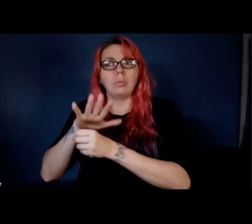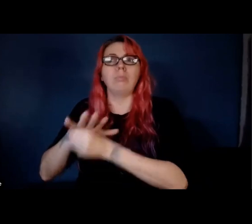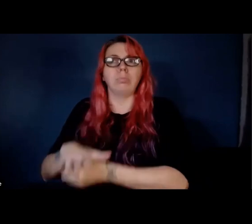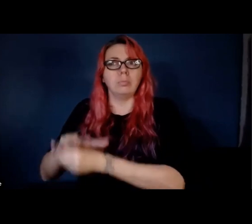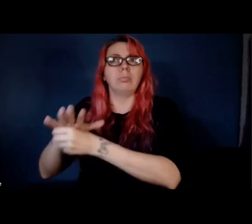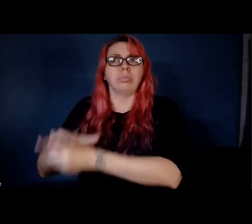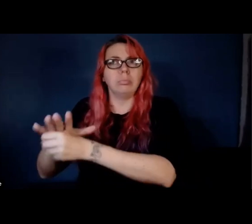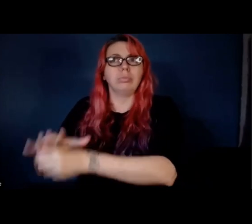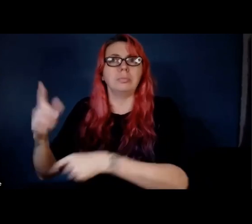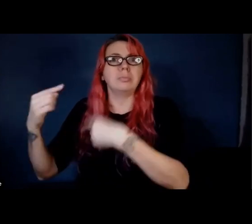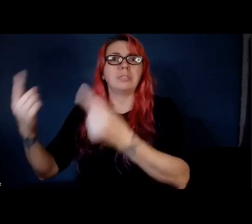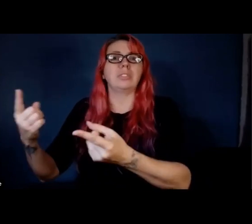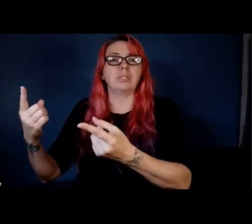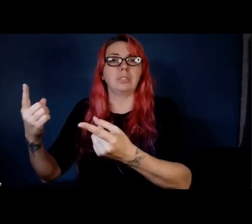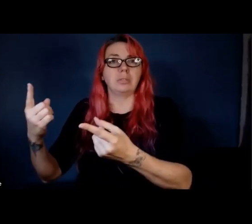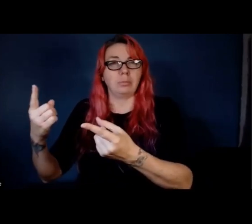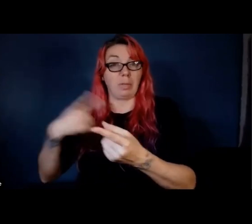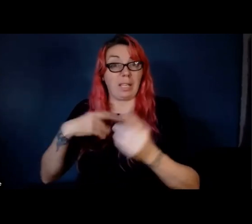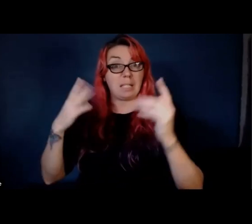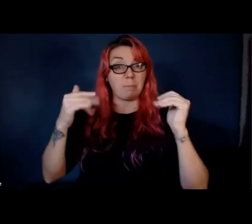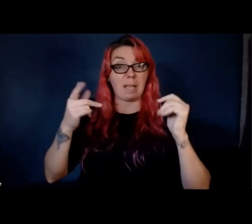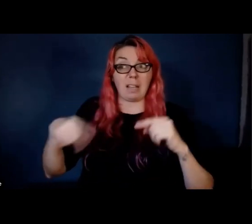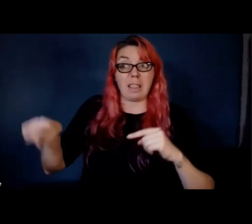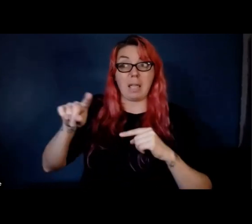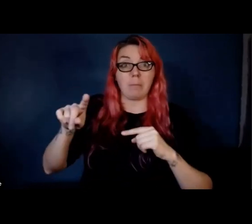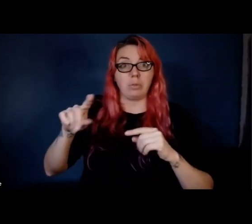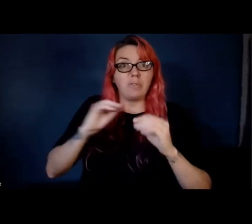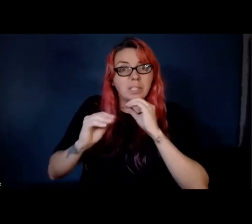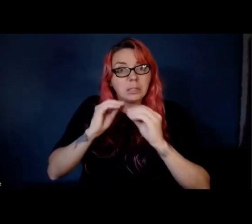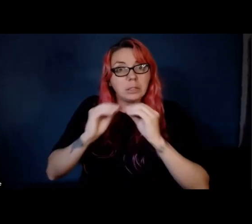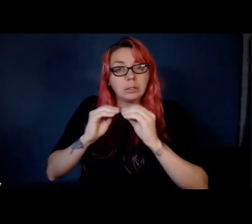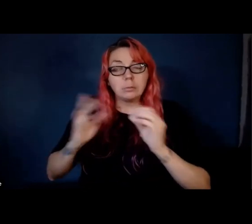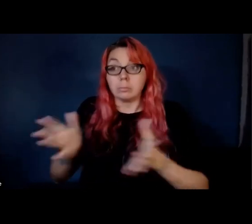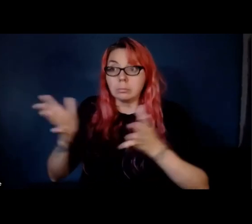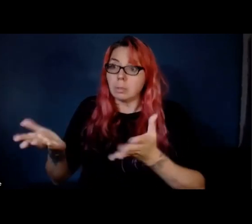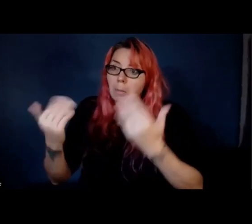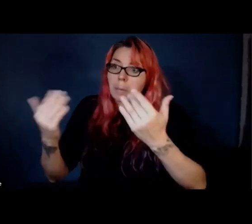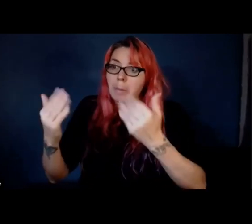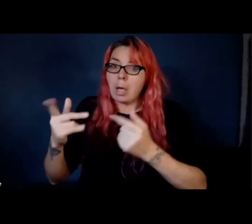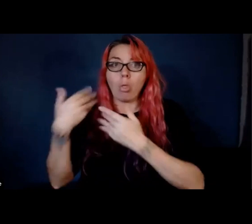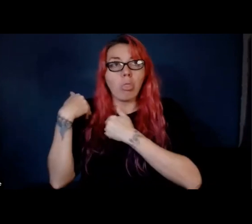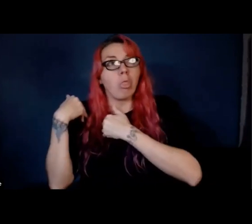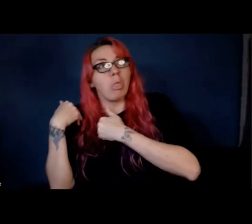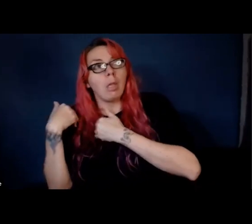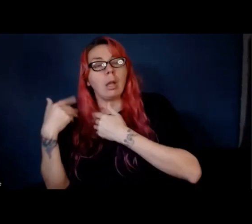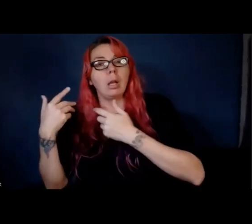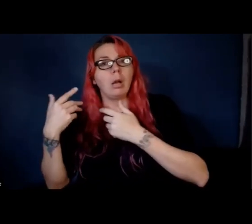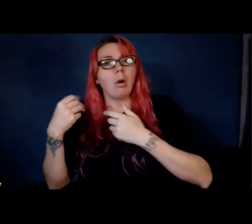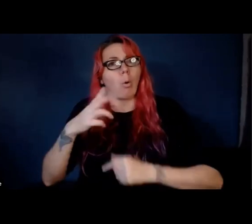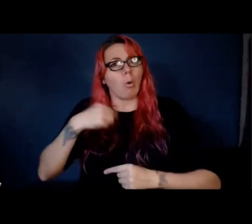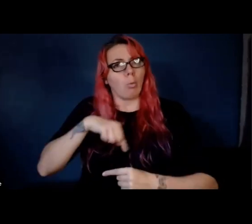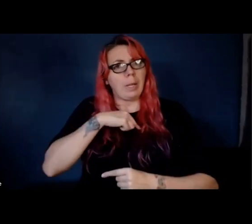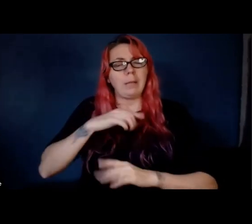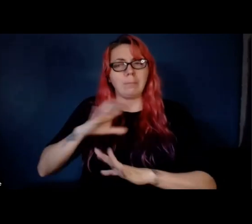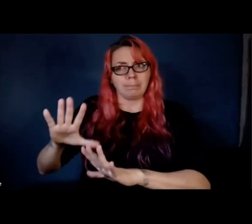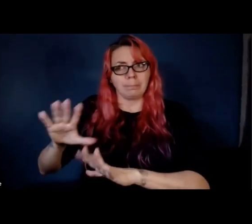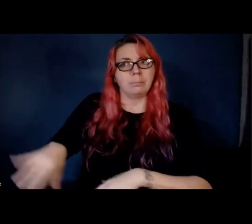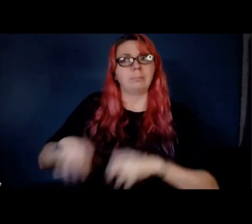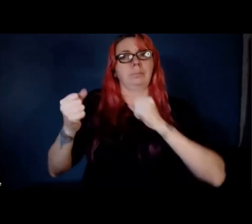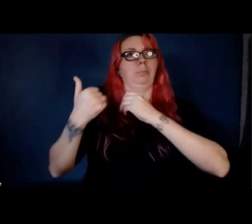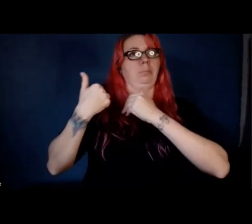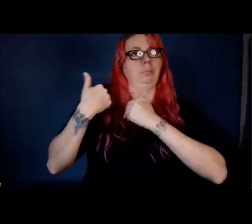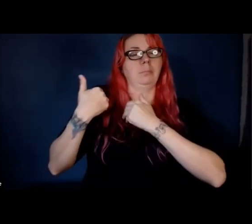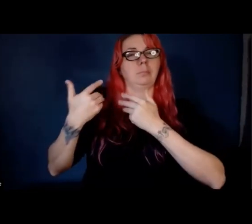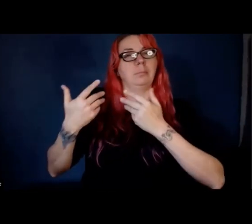right? And so then what does it look like to build those sort of partnerships and those kinds of solidarities? People are getting a